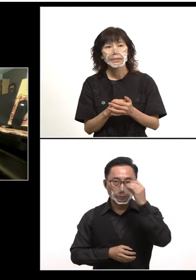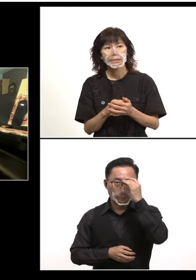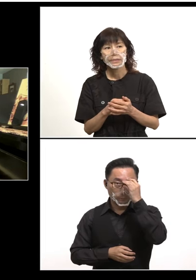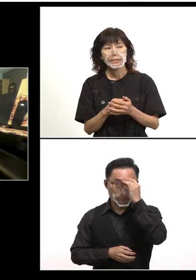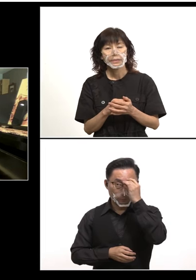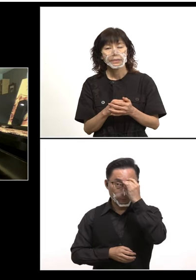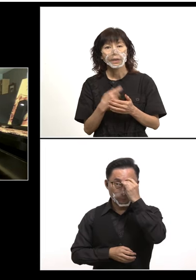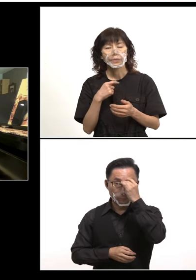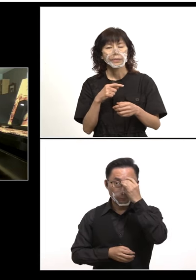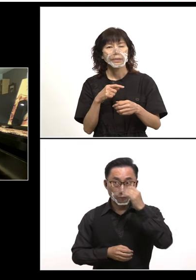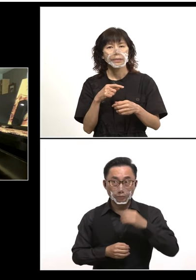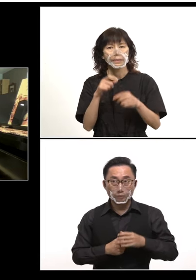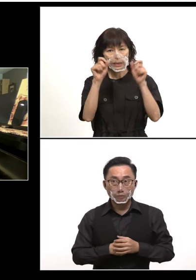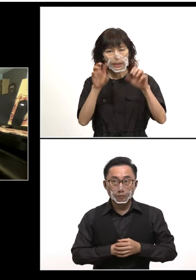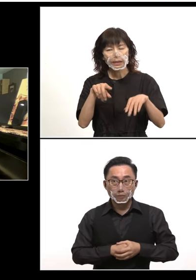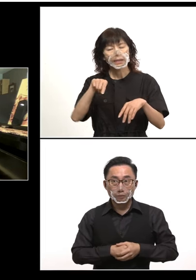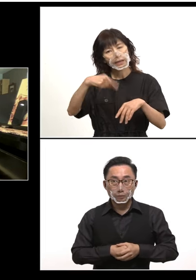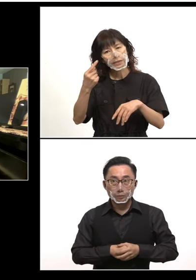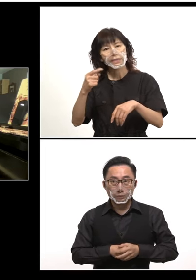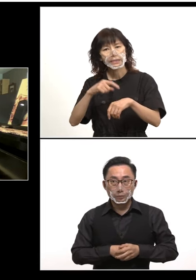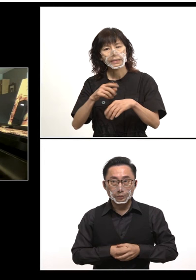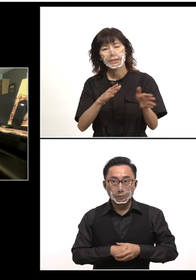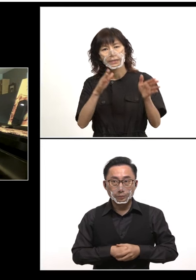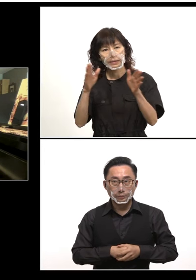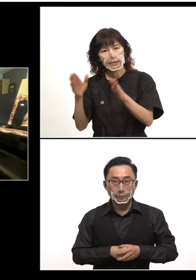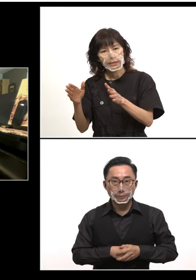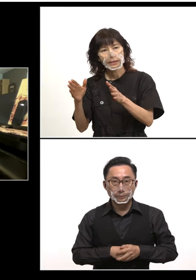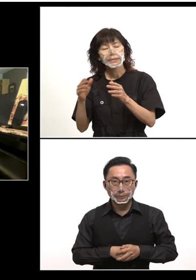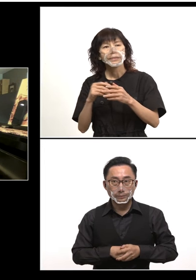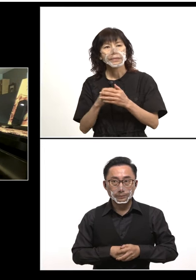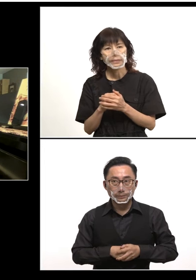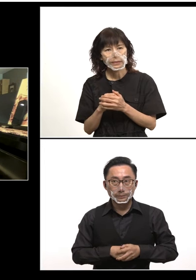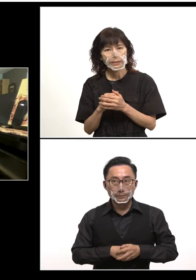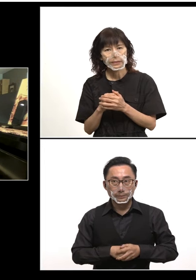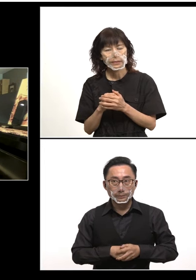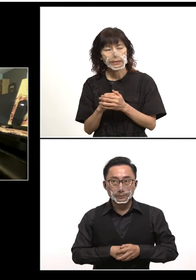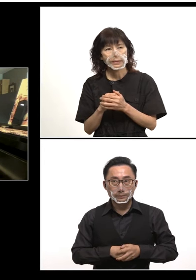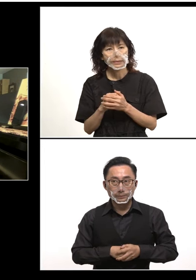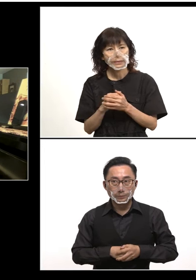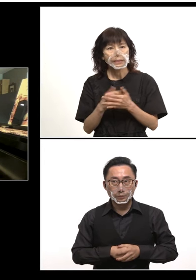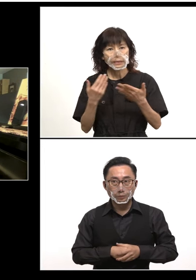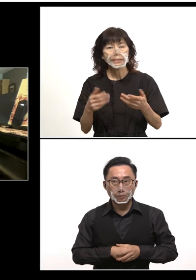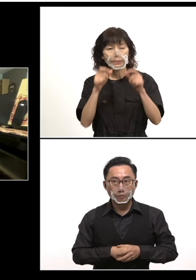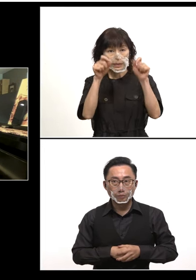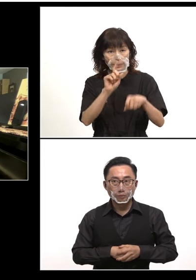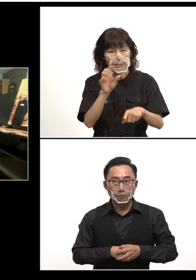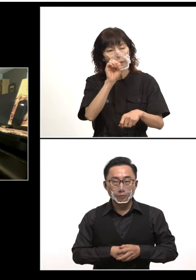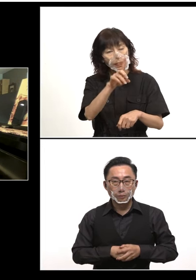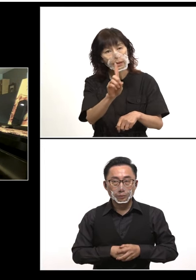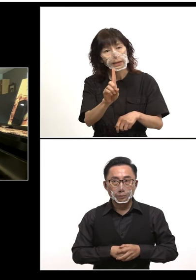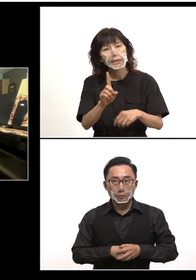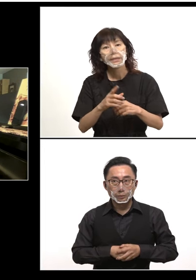we'll leave all the questions until the roundtable discussion at the end. The question to you for now is, in your show, there were a